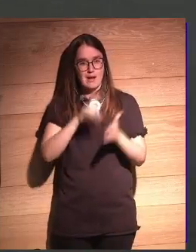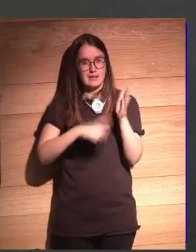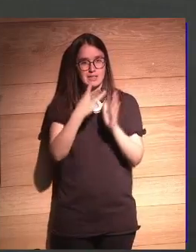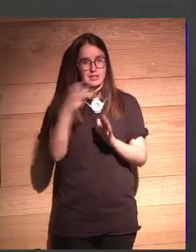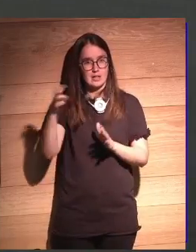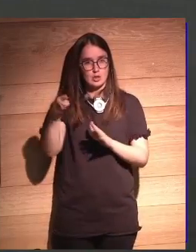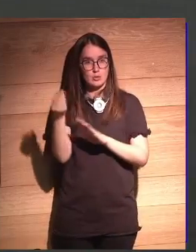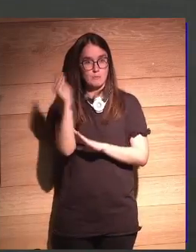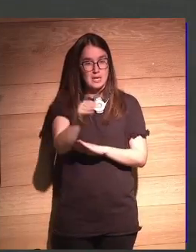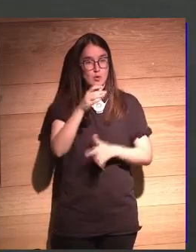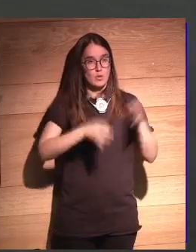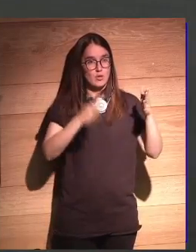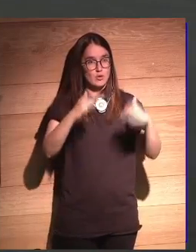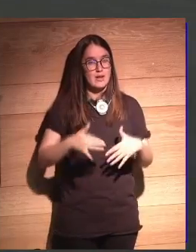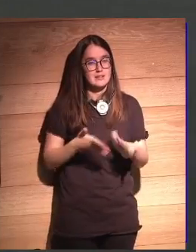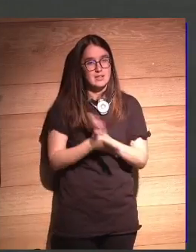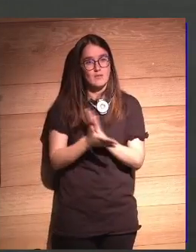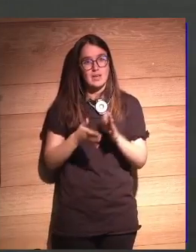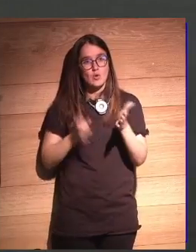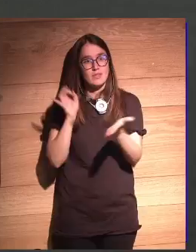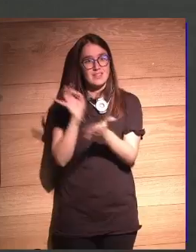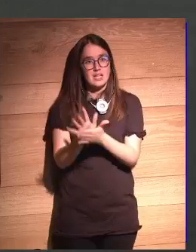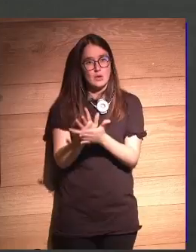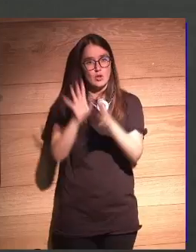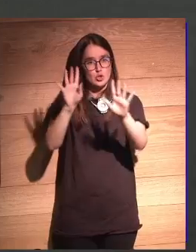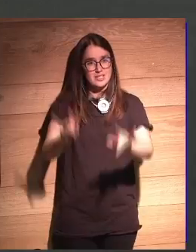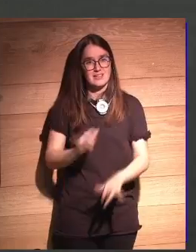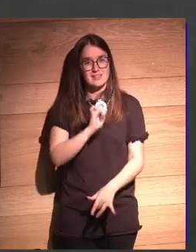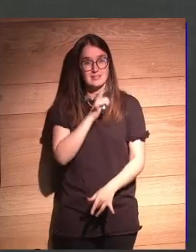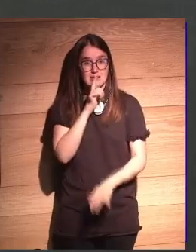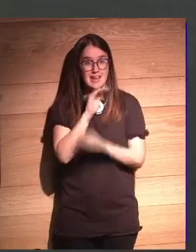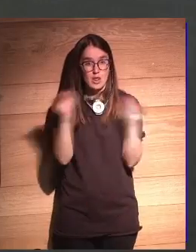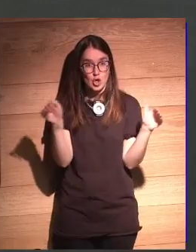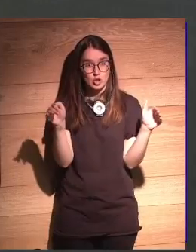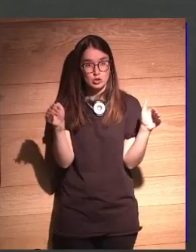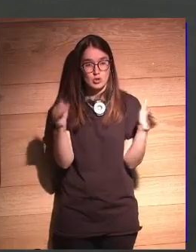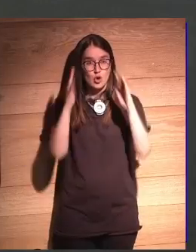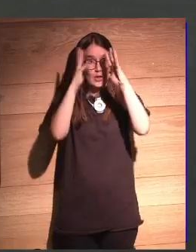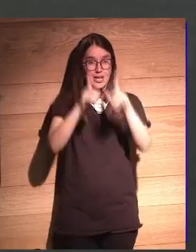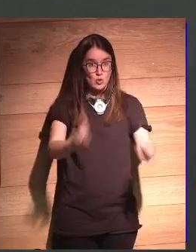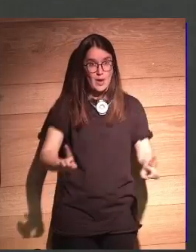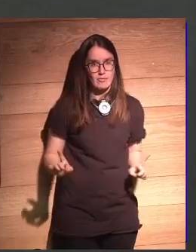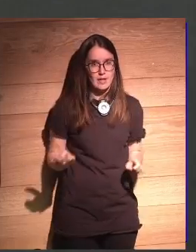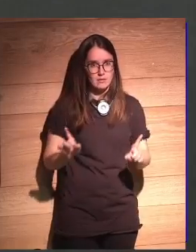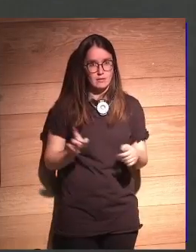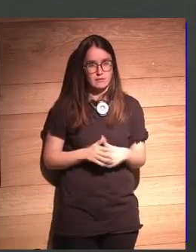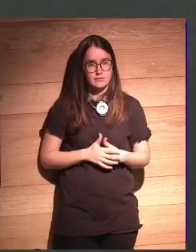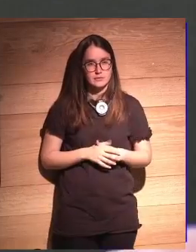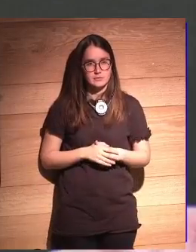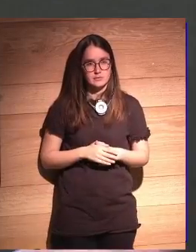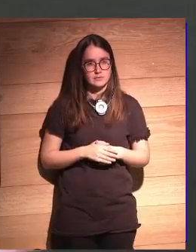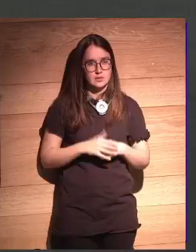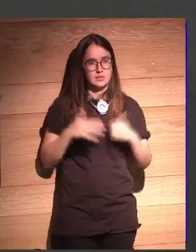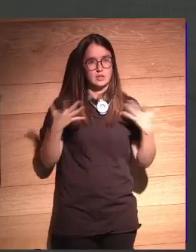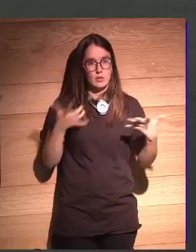any judicial procedures, because this person who has no money to fight it back will not go take his case to